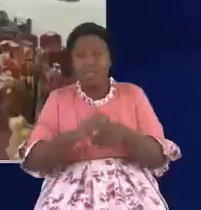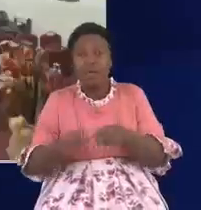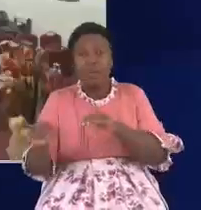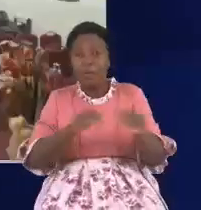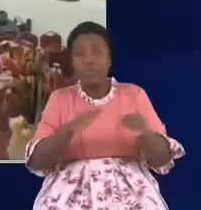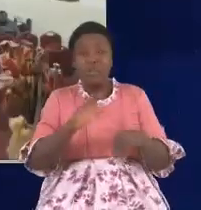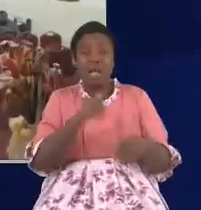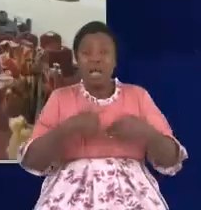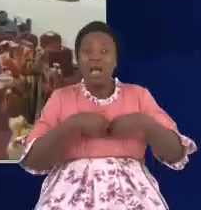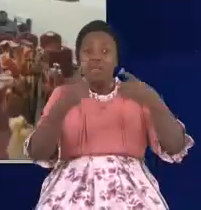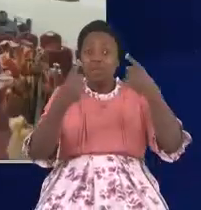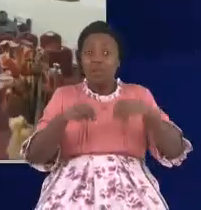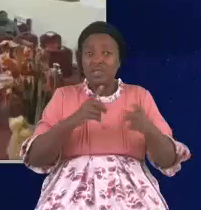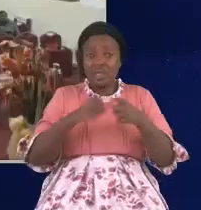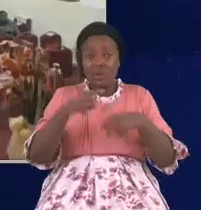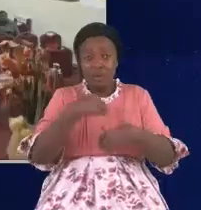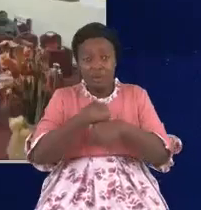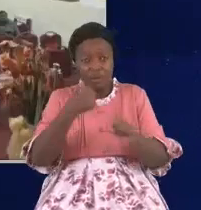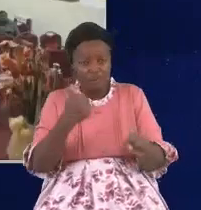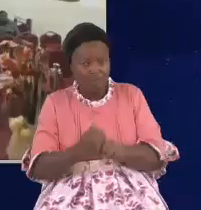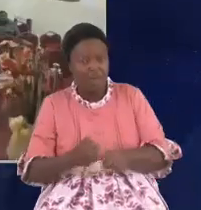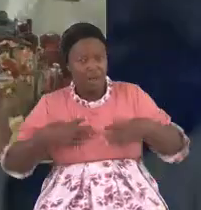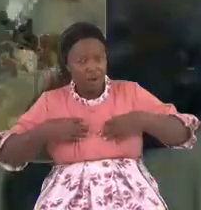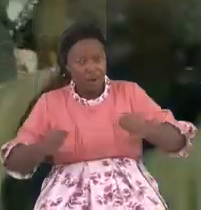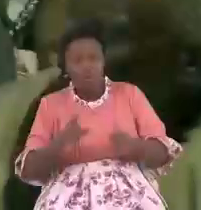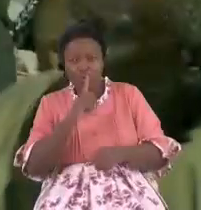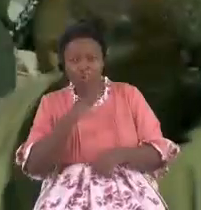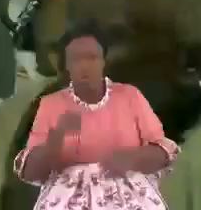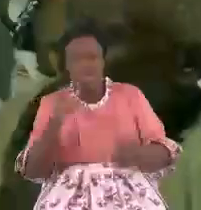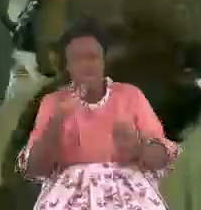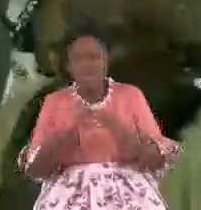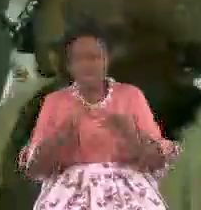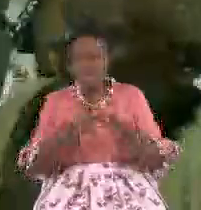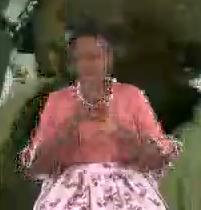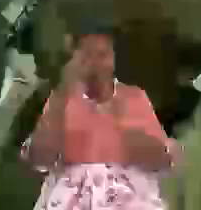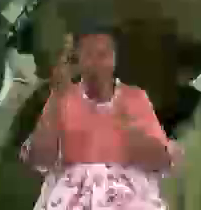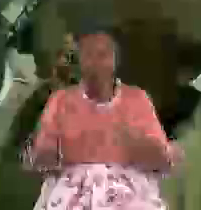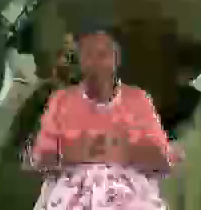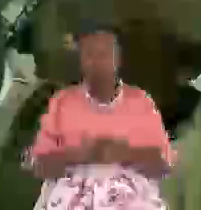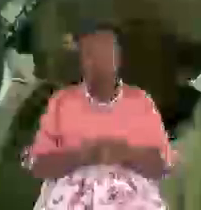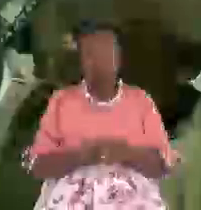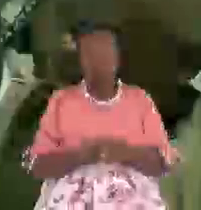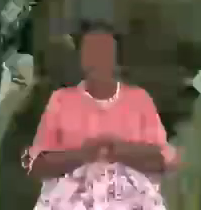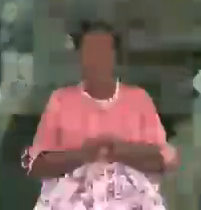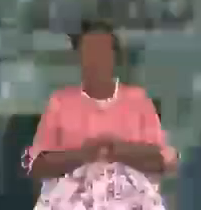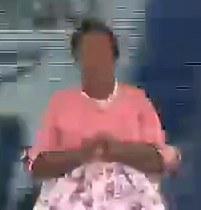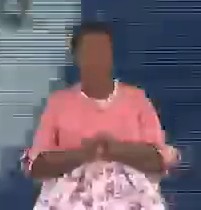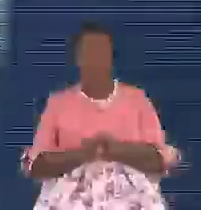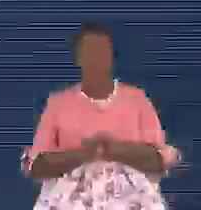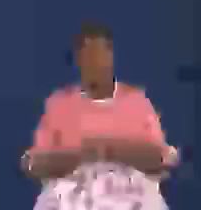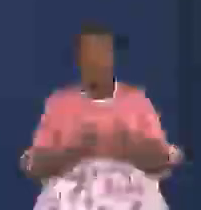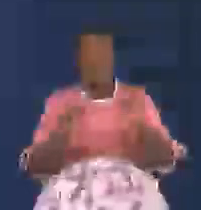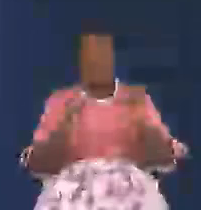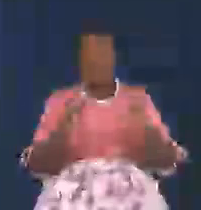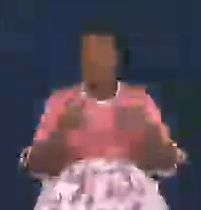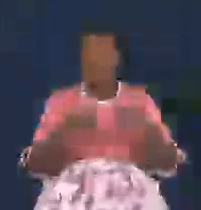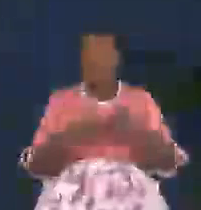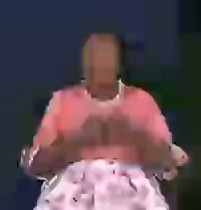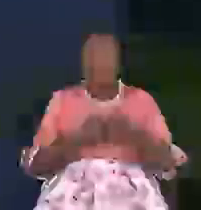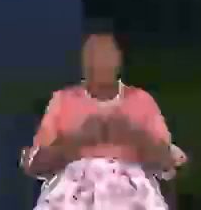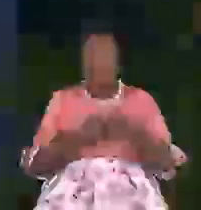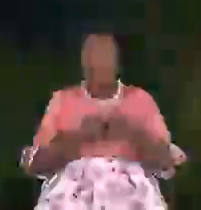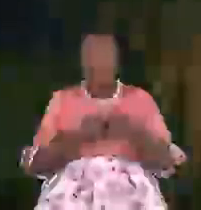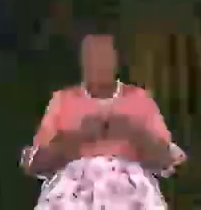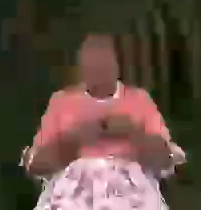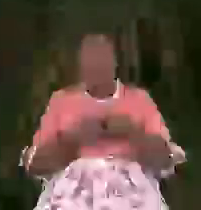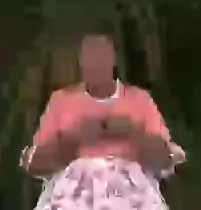indeed in jesus name if you have braces i told you yesterday if you keep